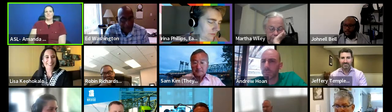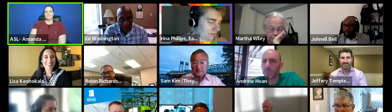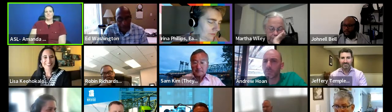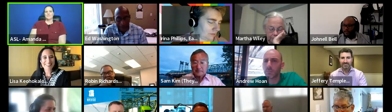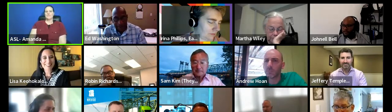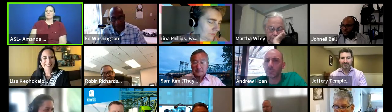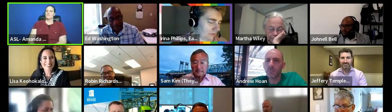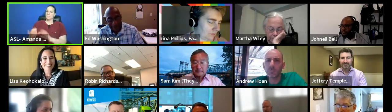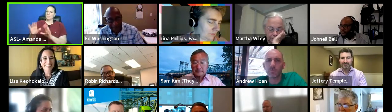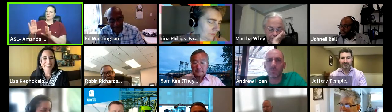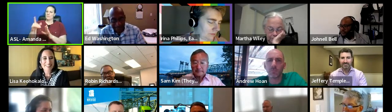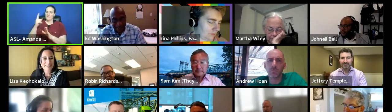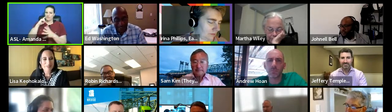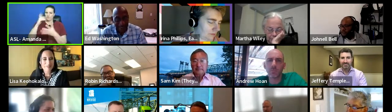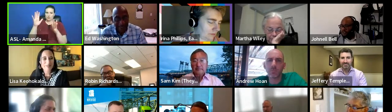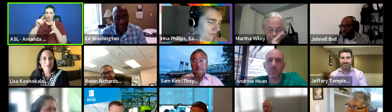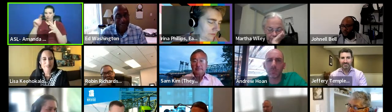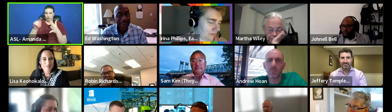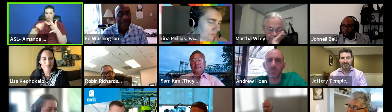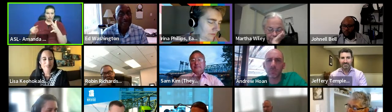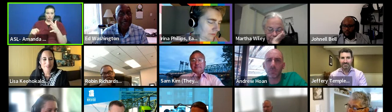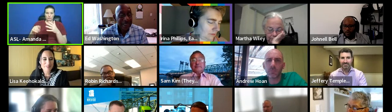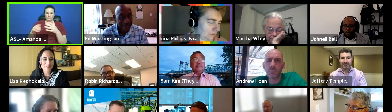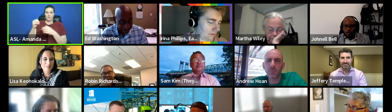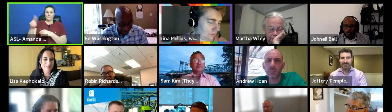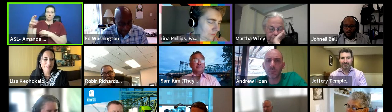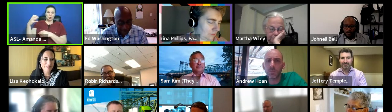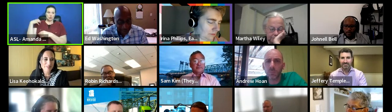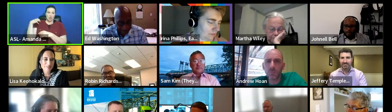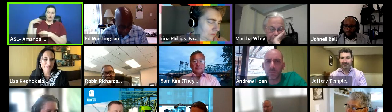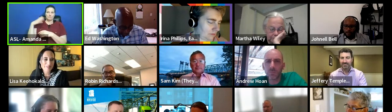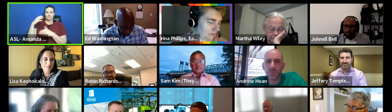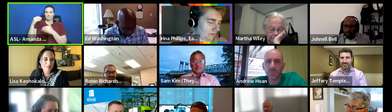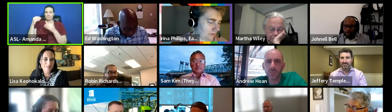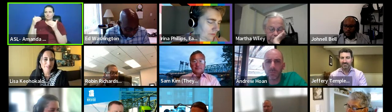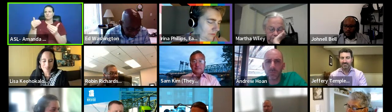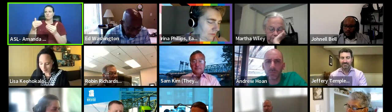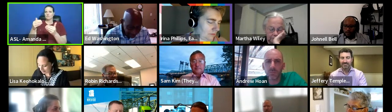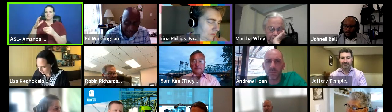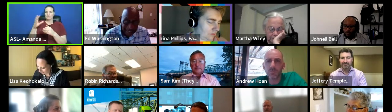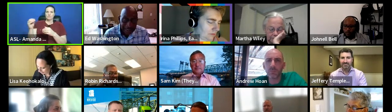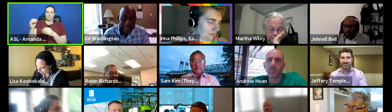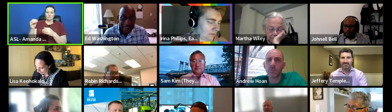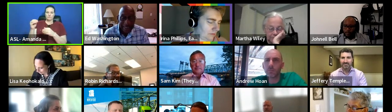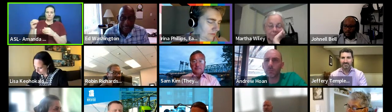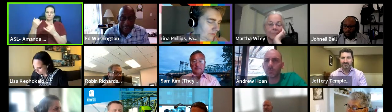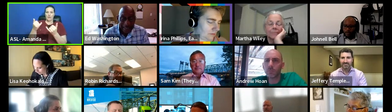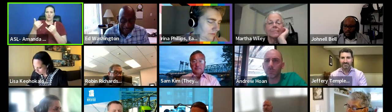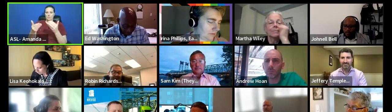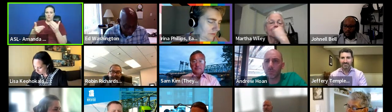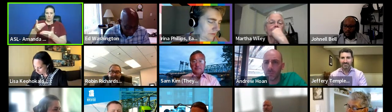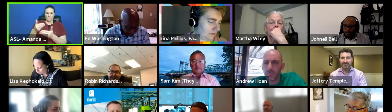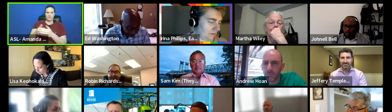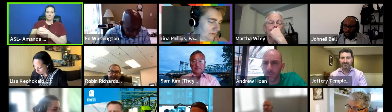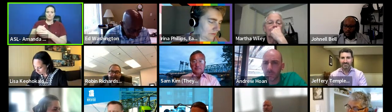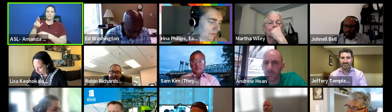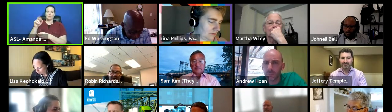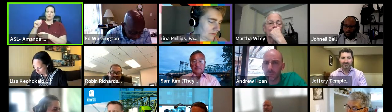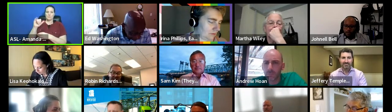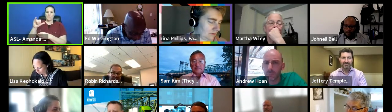Great. I think that is it, Mr. Chair. So we can go ahead and yes. Now welcome Ray